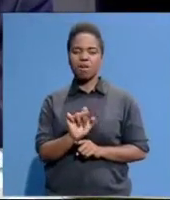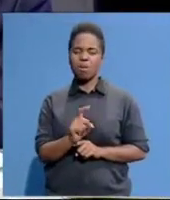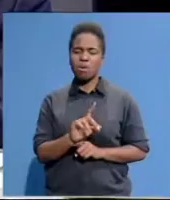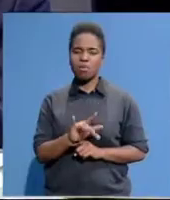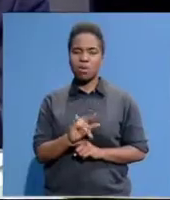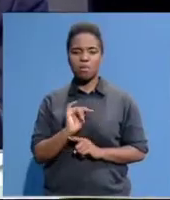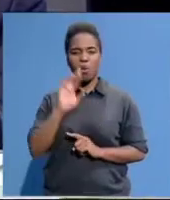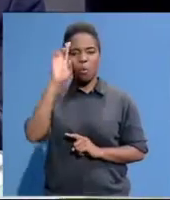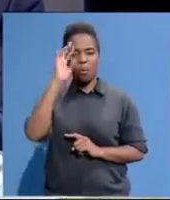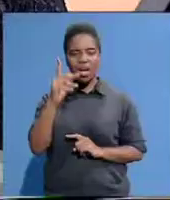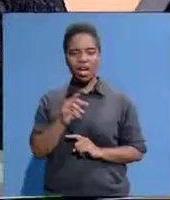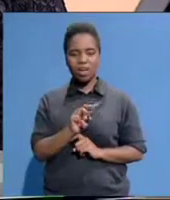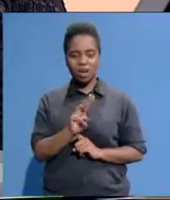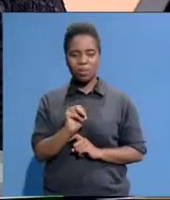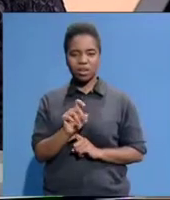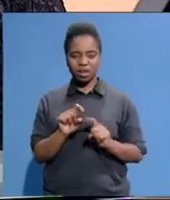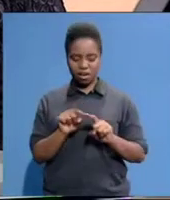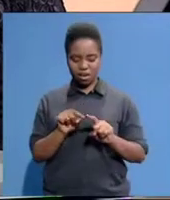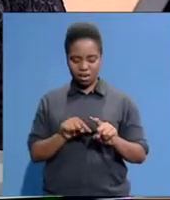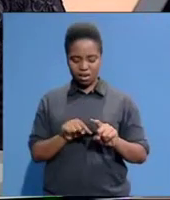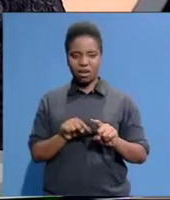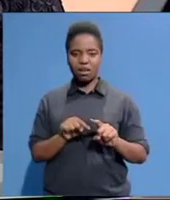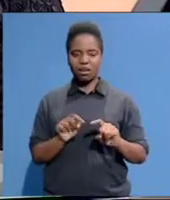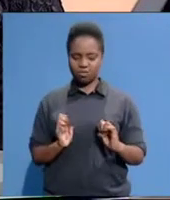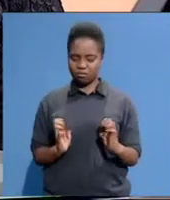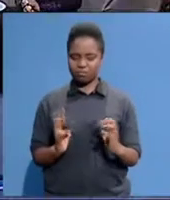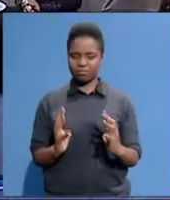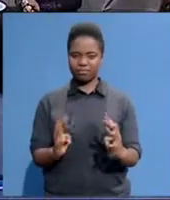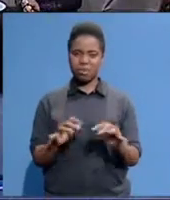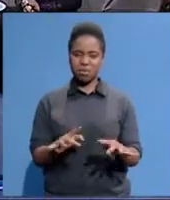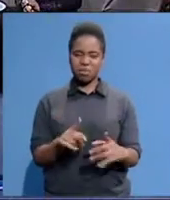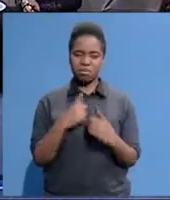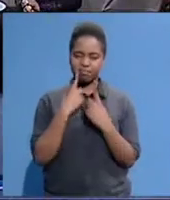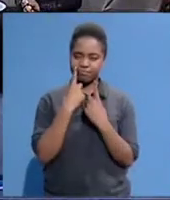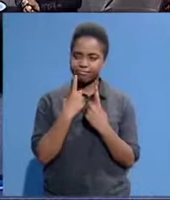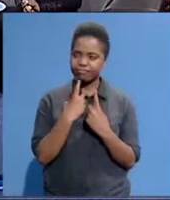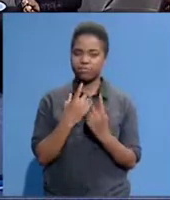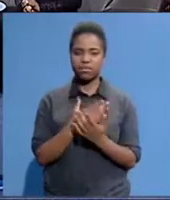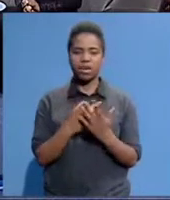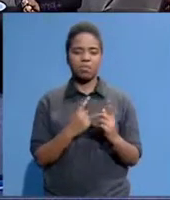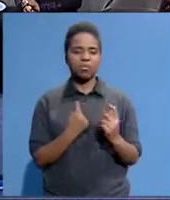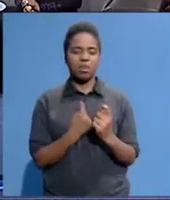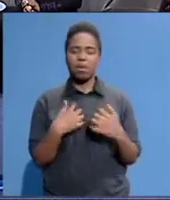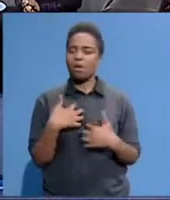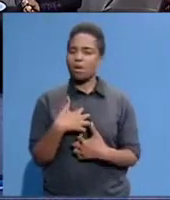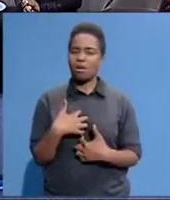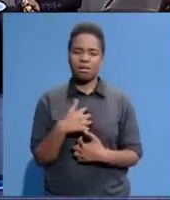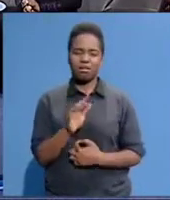We all spoke about and it's visualized as well. And it was just mixed reaction, people crying, others wanting to celebrate. But all it